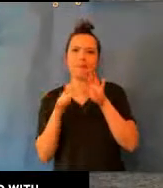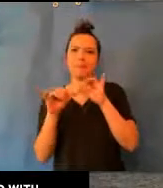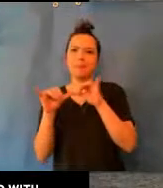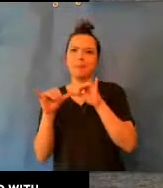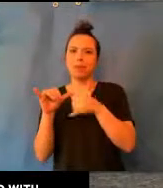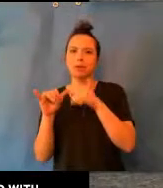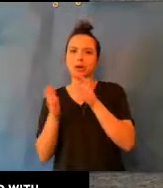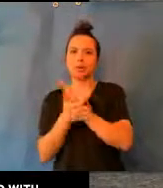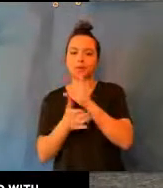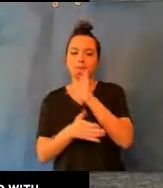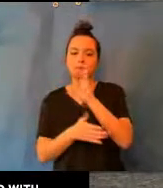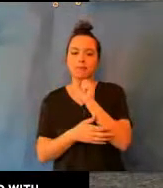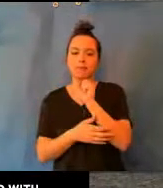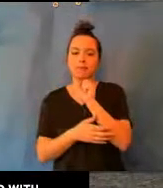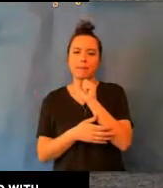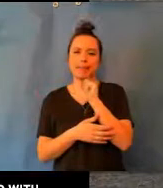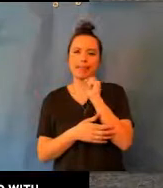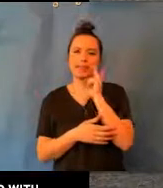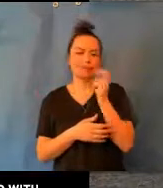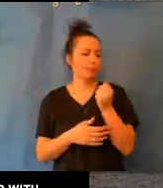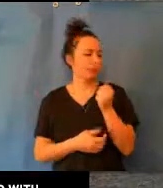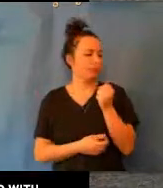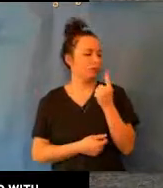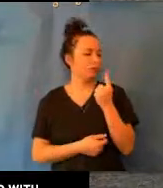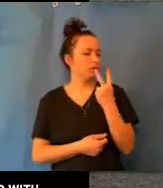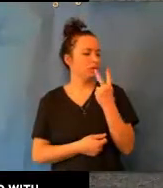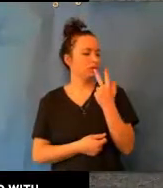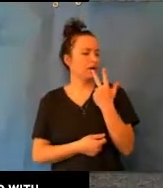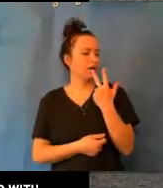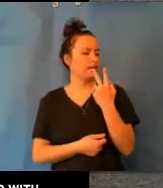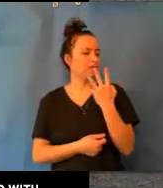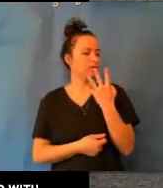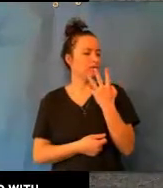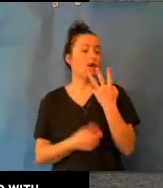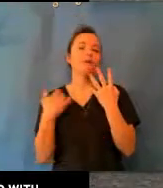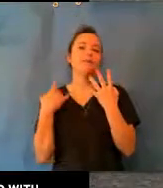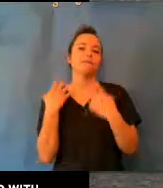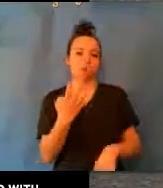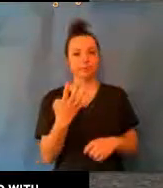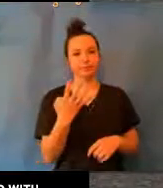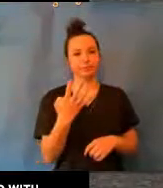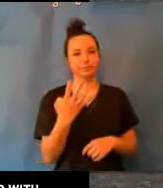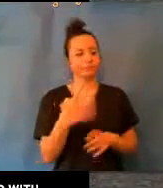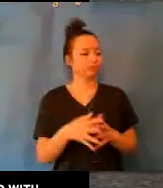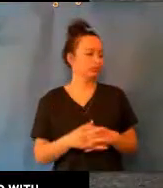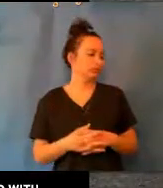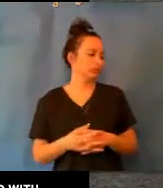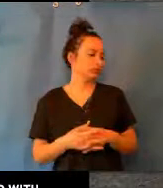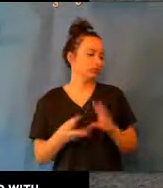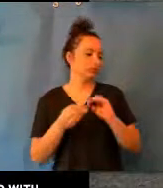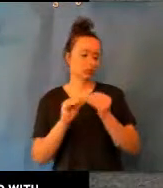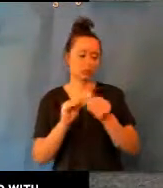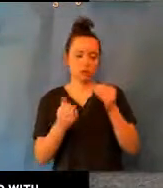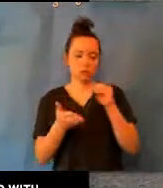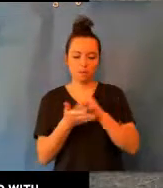using squares. So let's count how many. 1, 2, 3, 4. Write your number